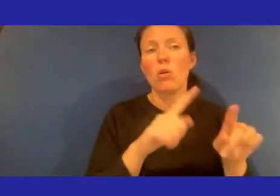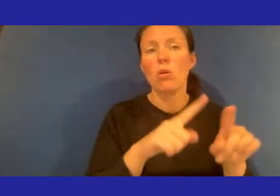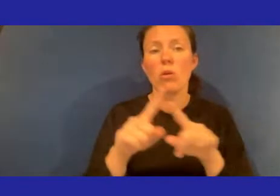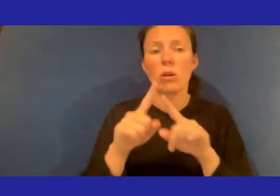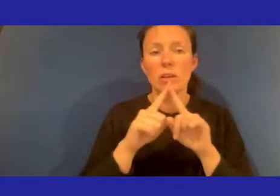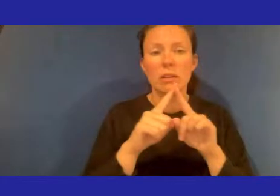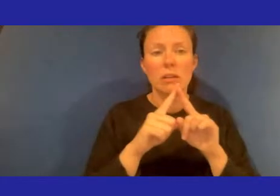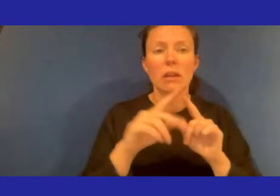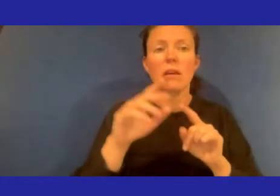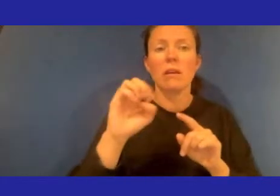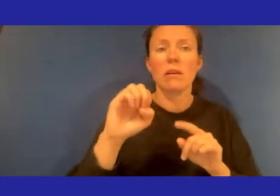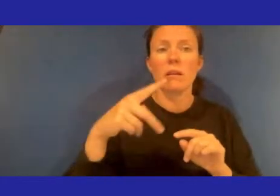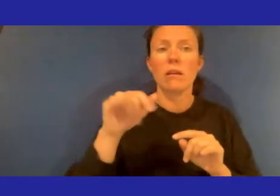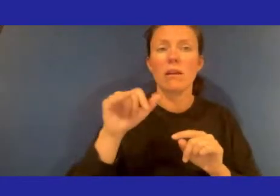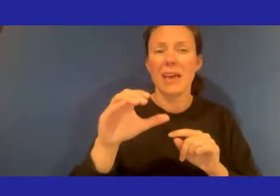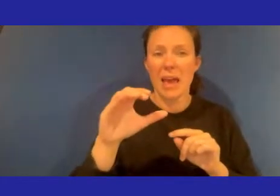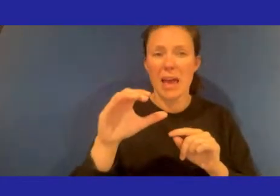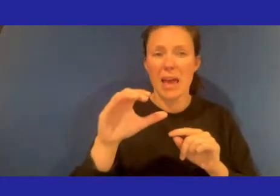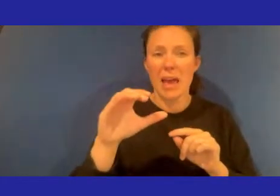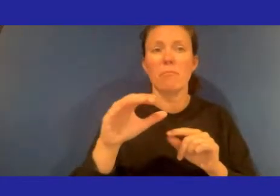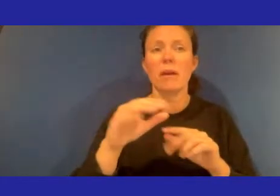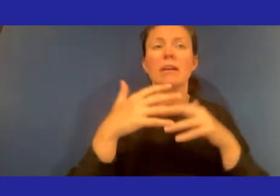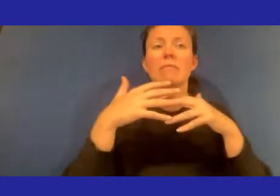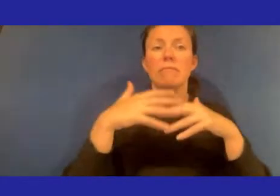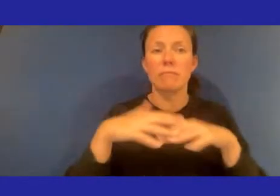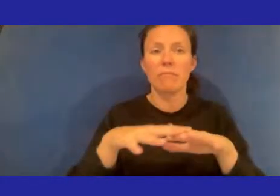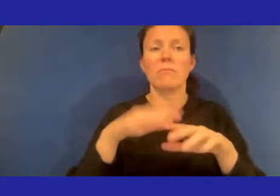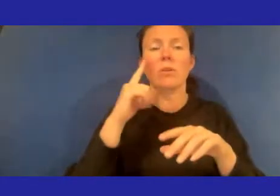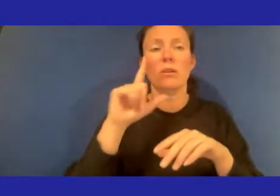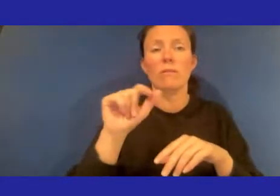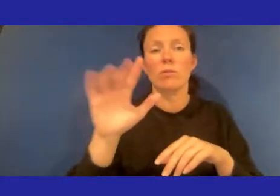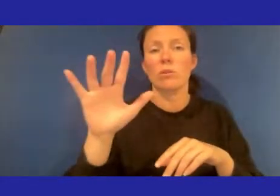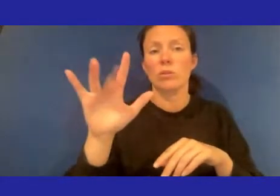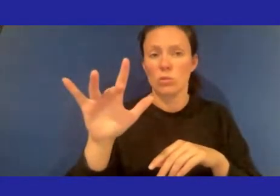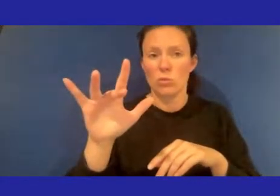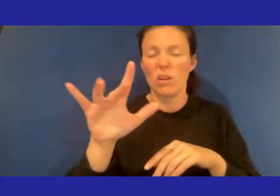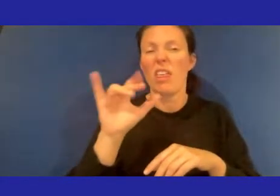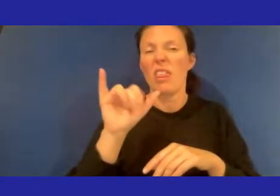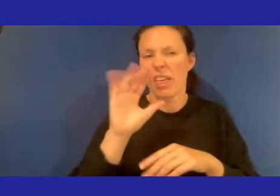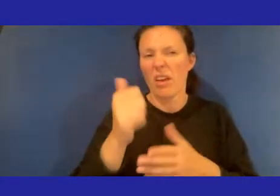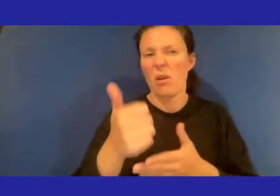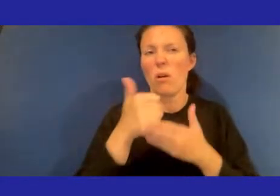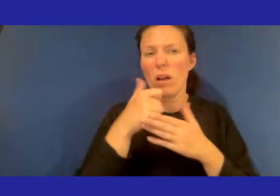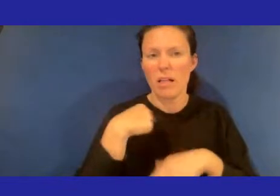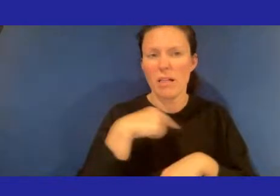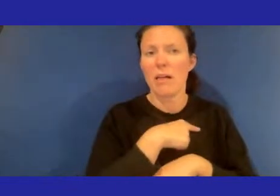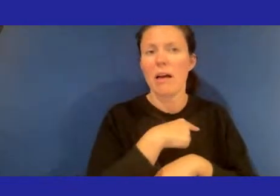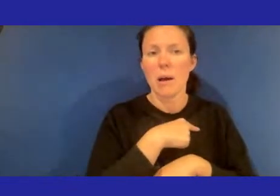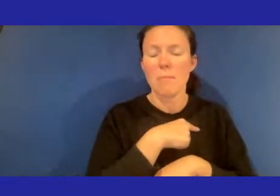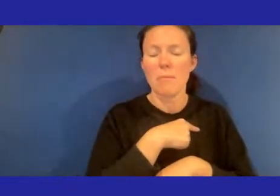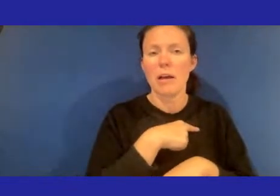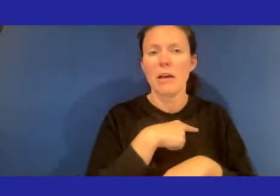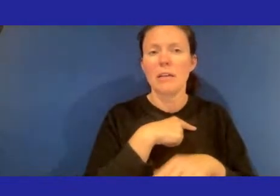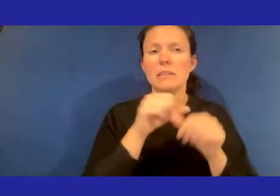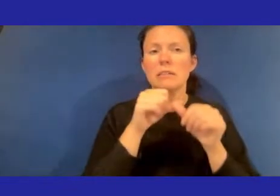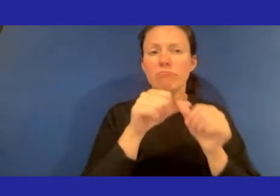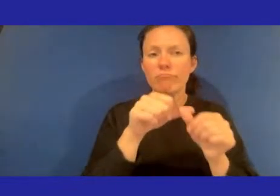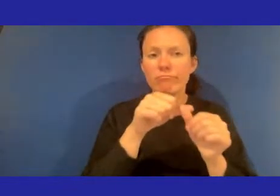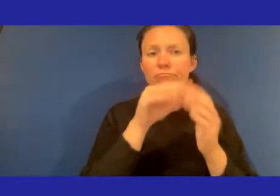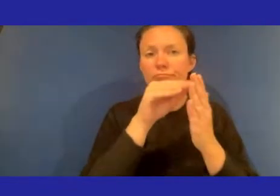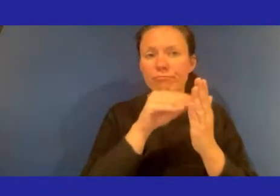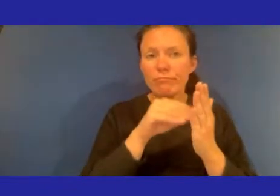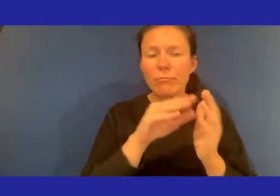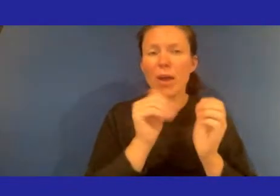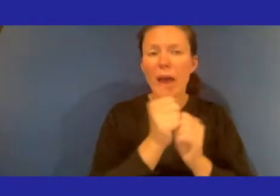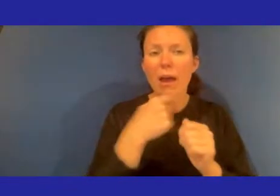integrations for 2025 that will help us further document the use of interpreters